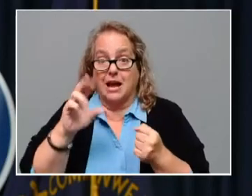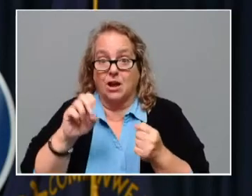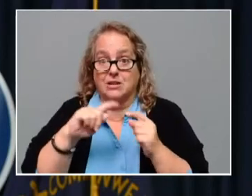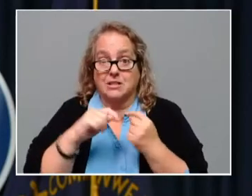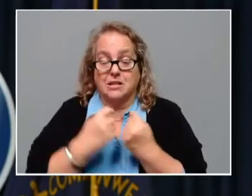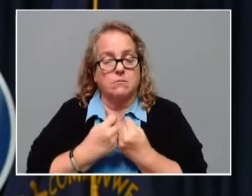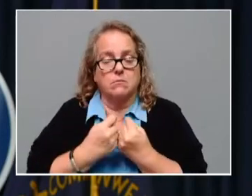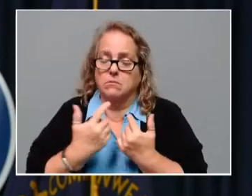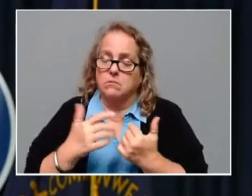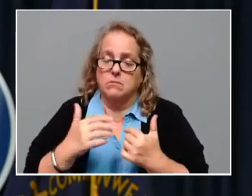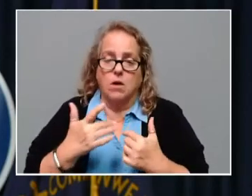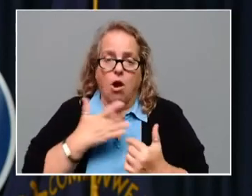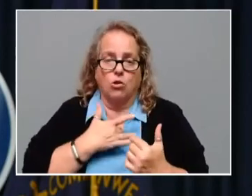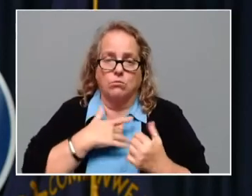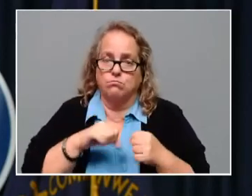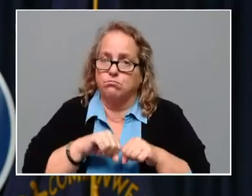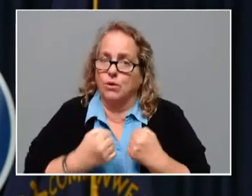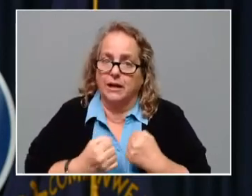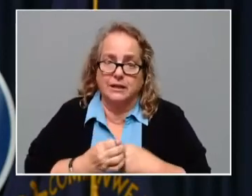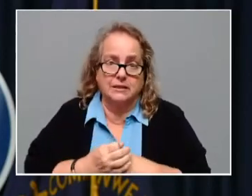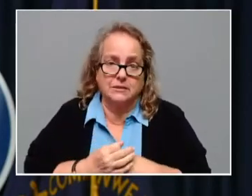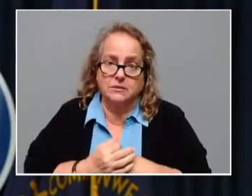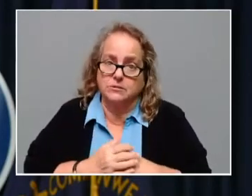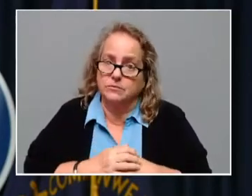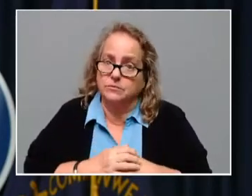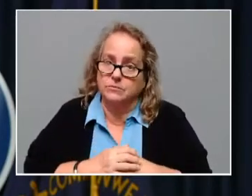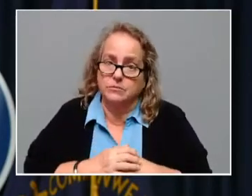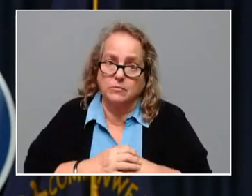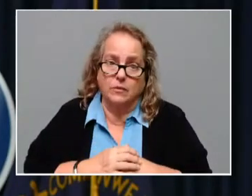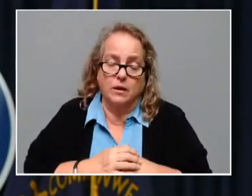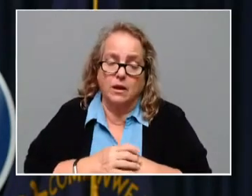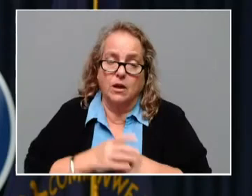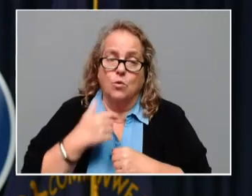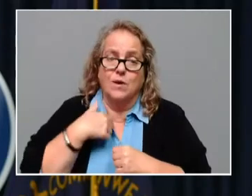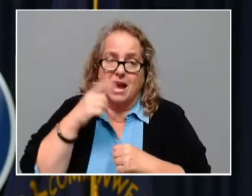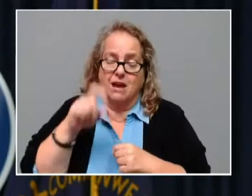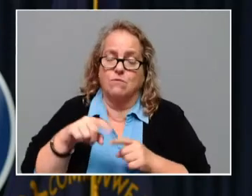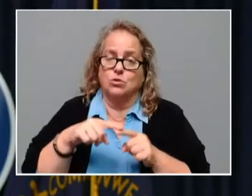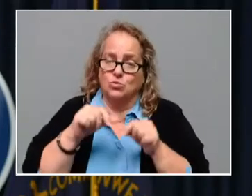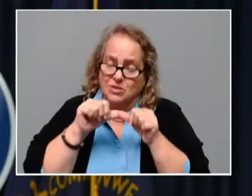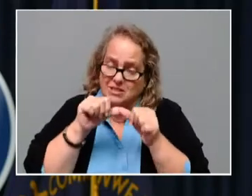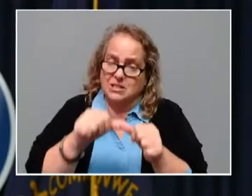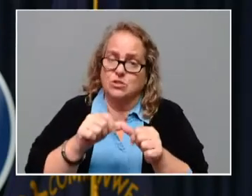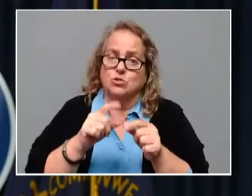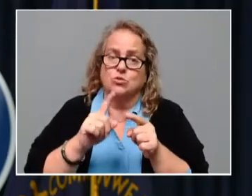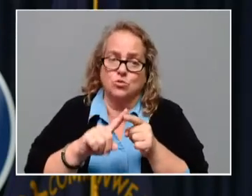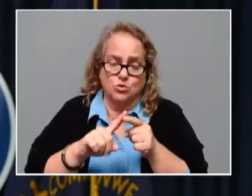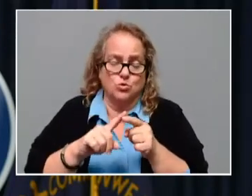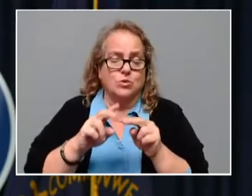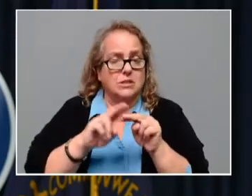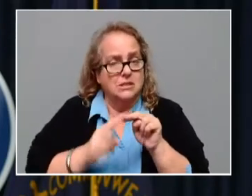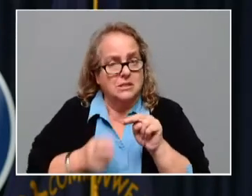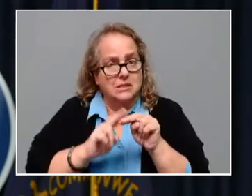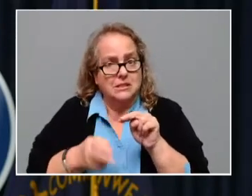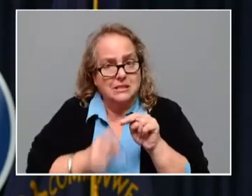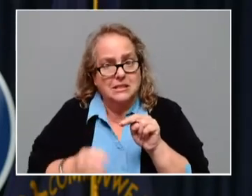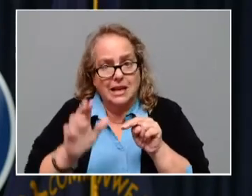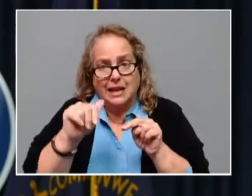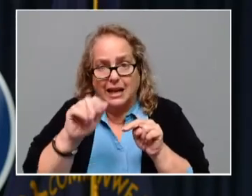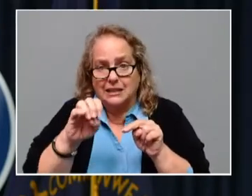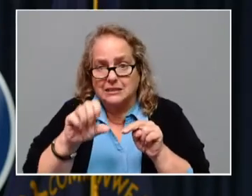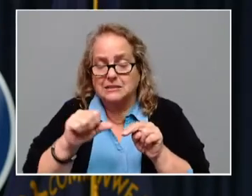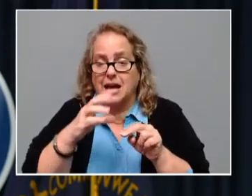to accelerate the trends of decreasing cases and those sick enough to go to the